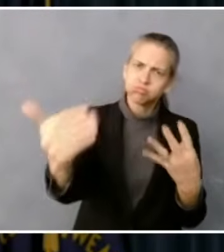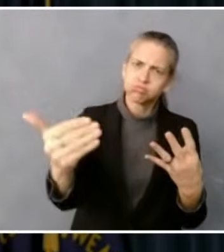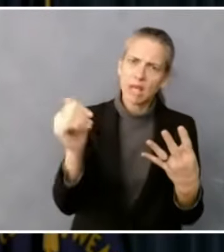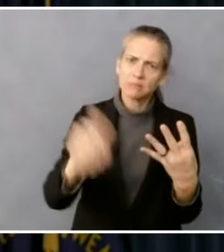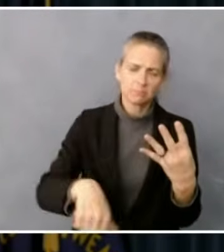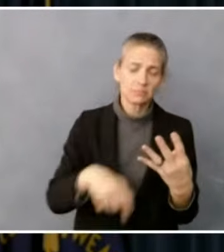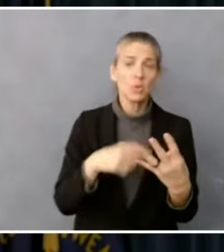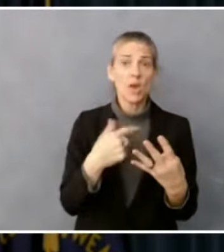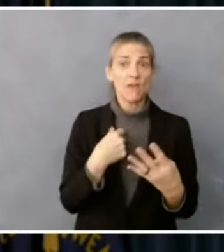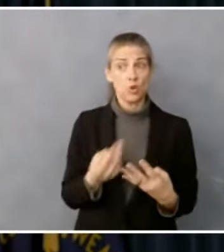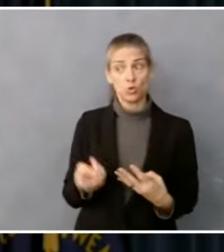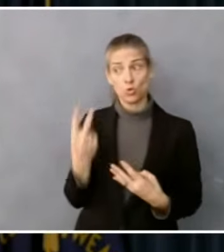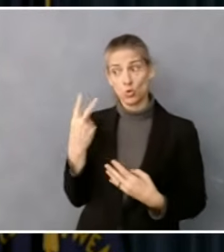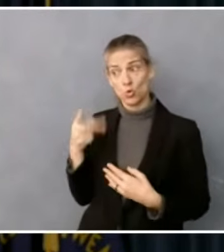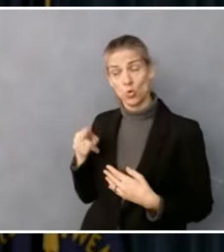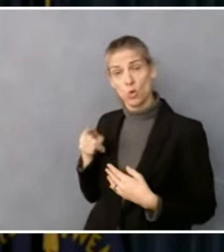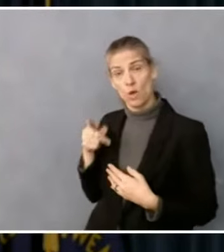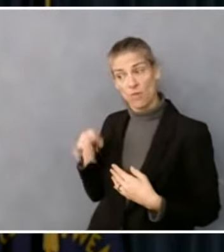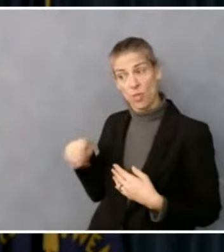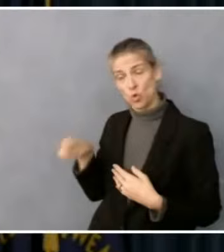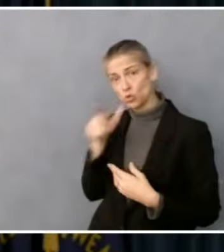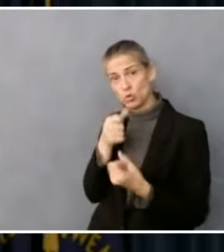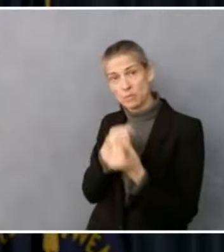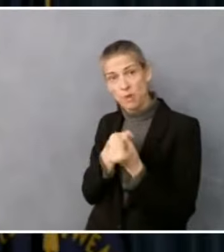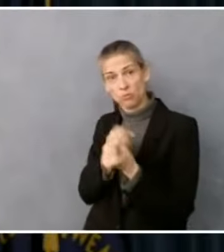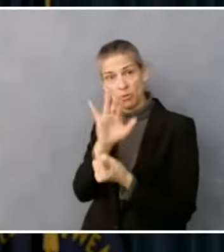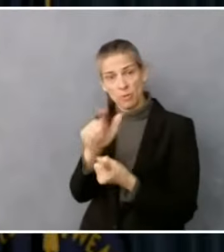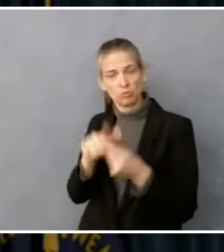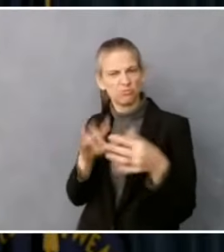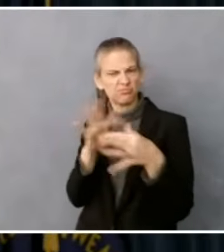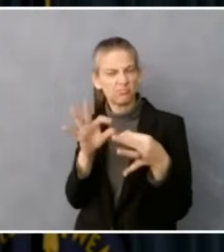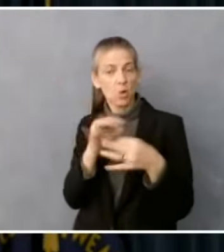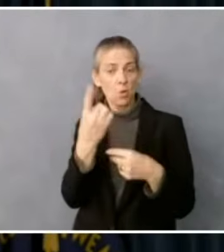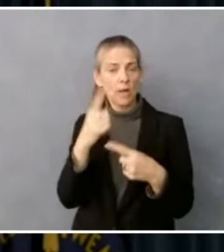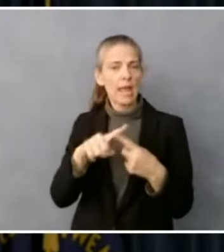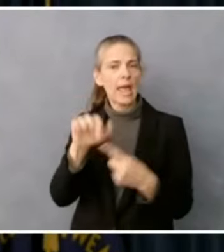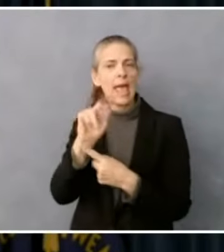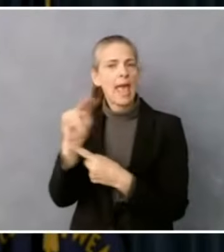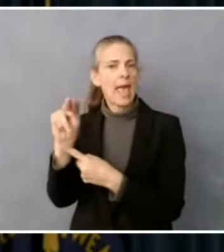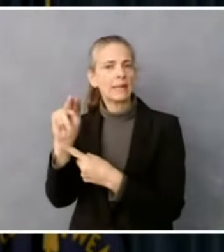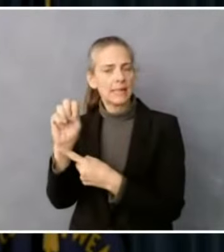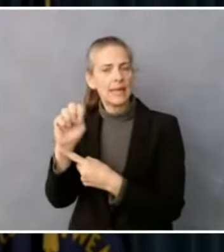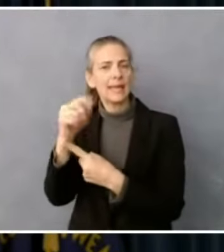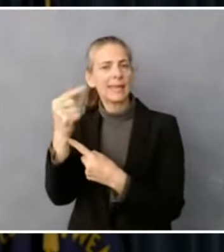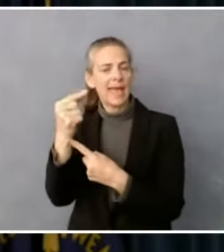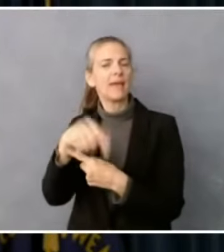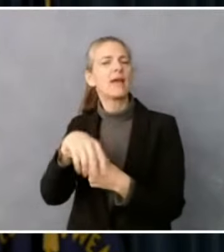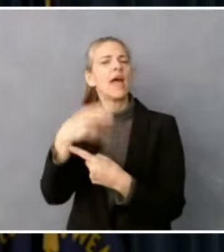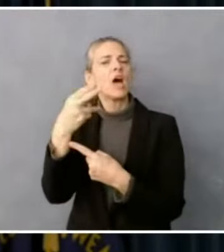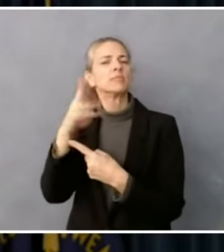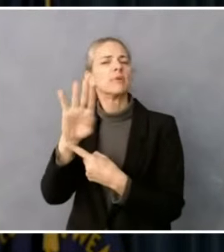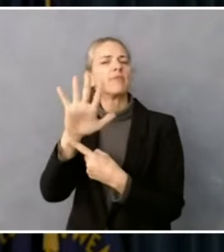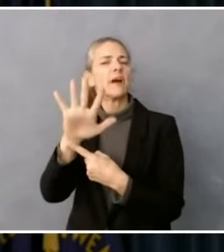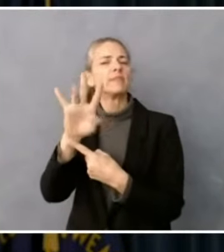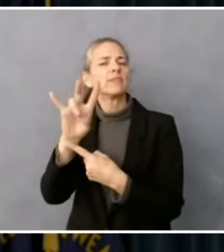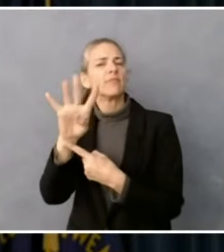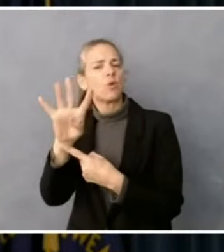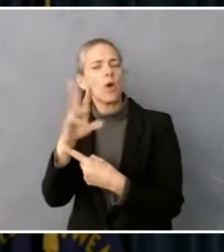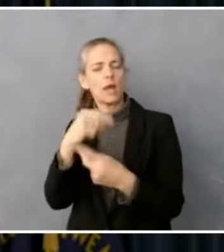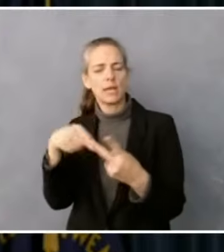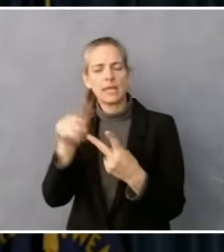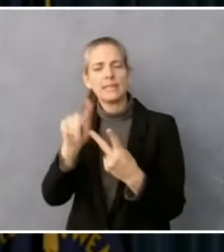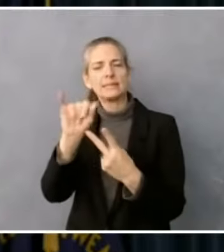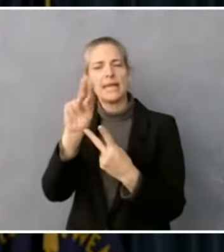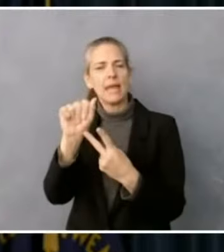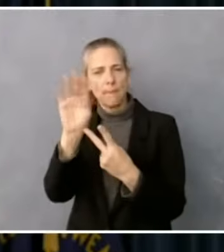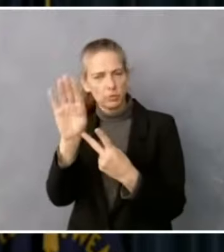with us to offer a few words. We have Representative Ann Gay Donworth, sponsor of House Bill 574, and Representative Tina Bojanowski, sponsor of